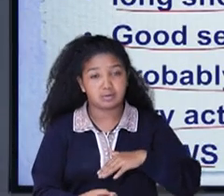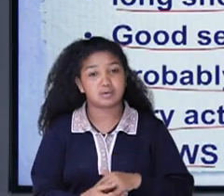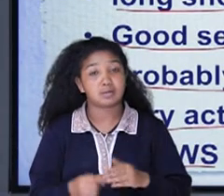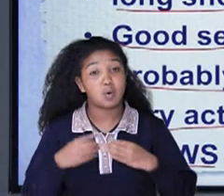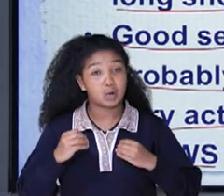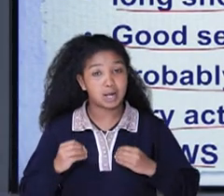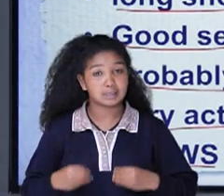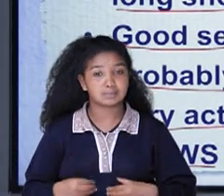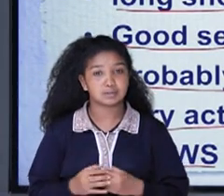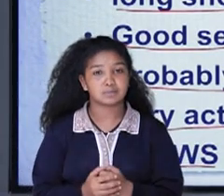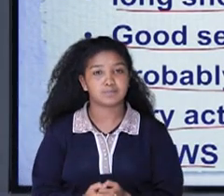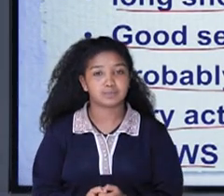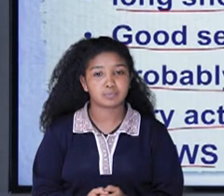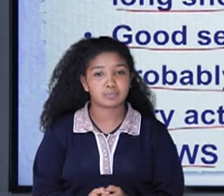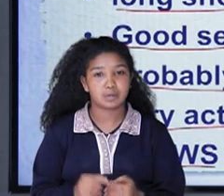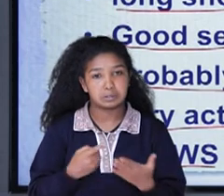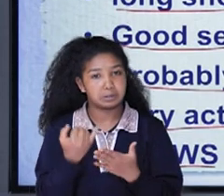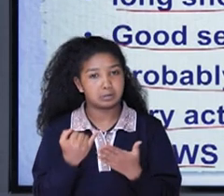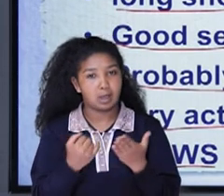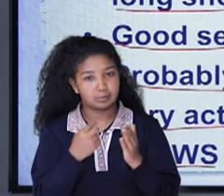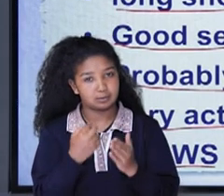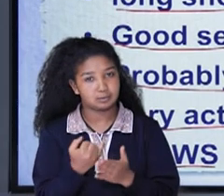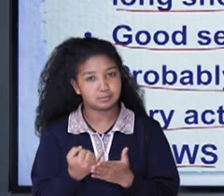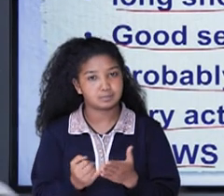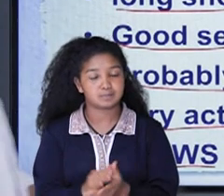The organisms seems like this.